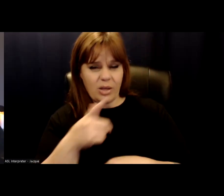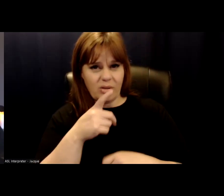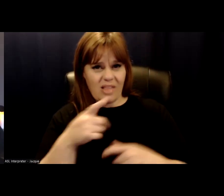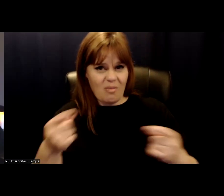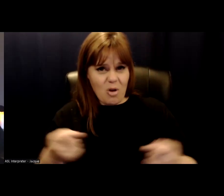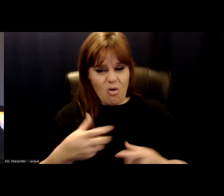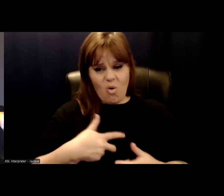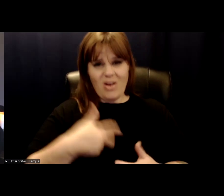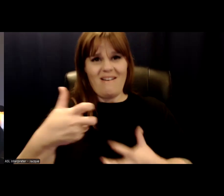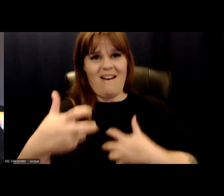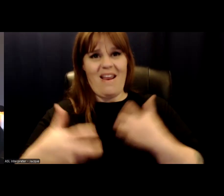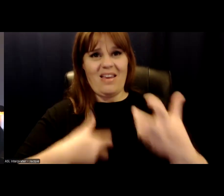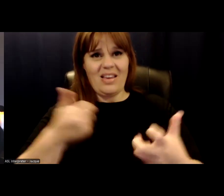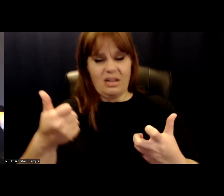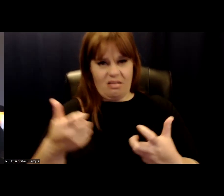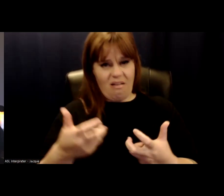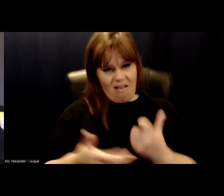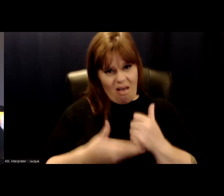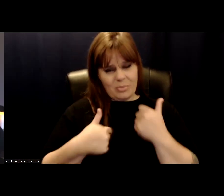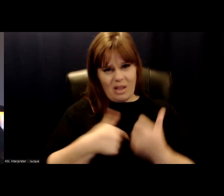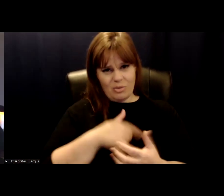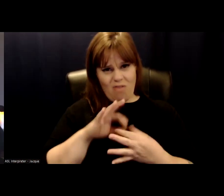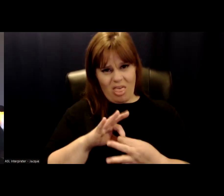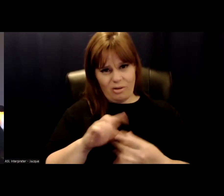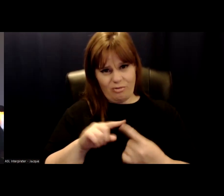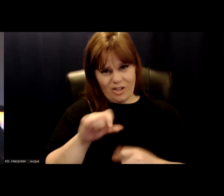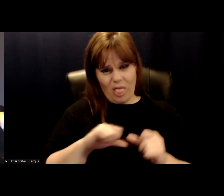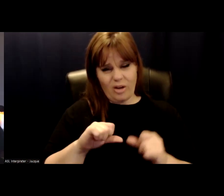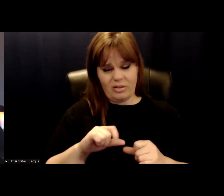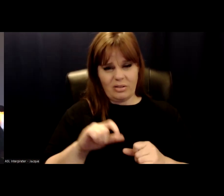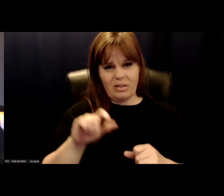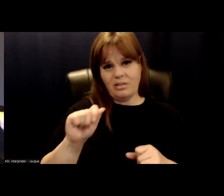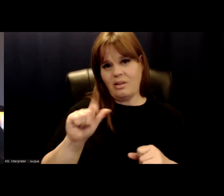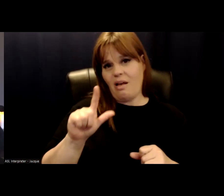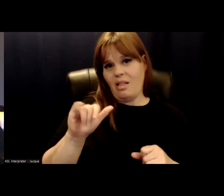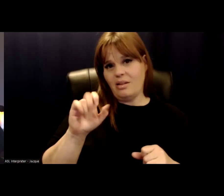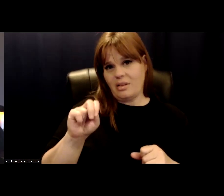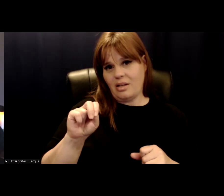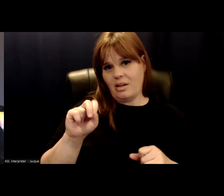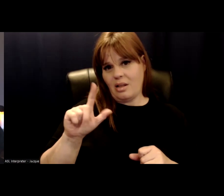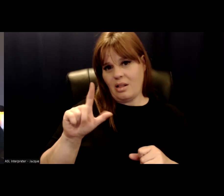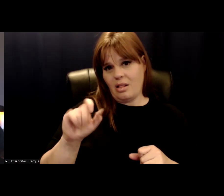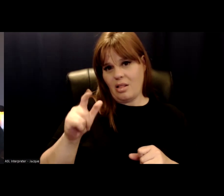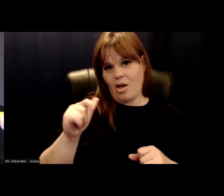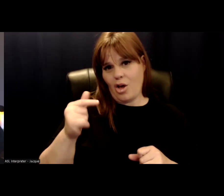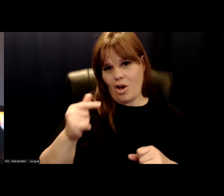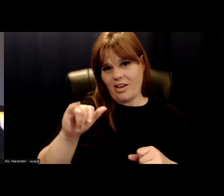us relate to each other. This is Alison Loggins Hull,